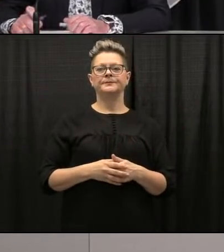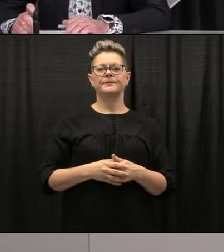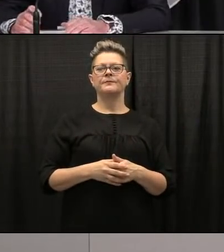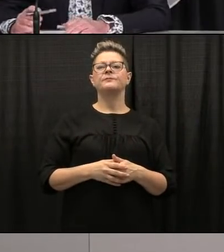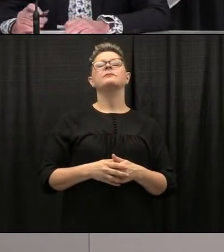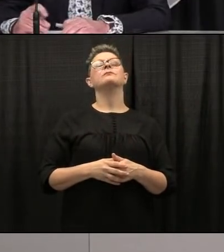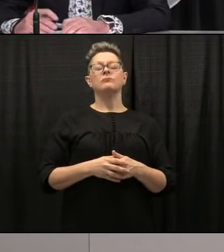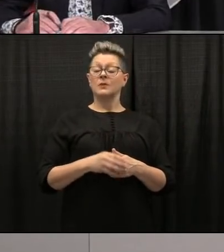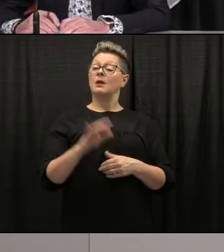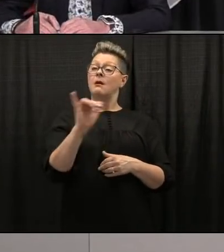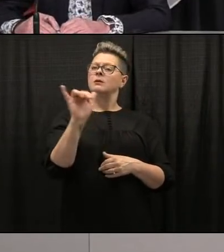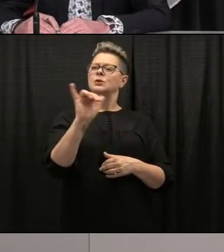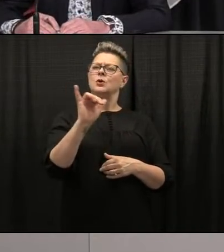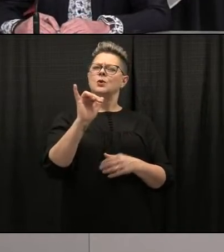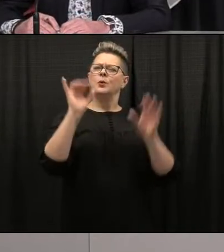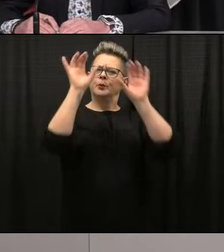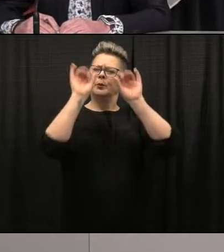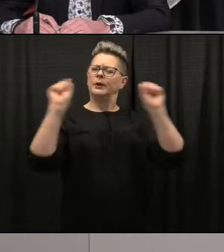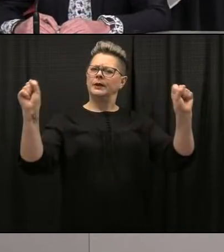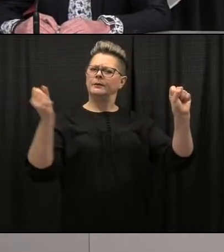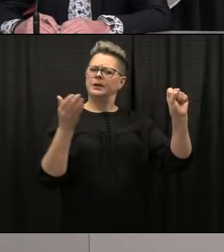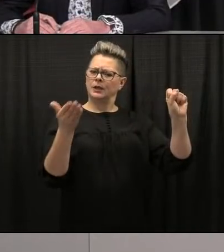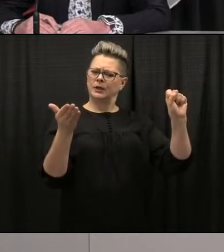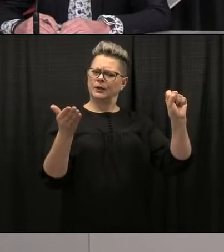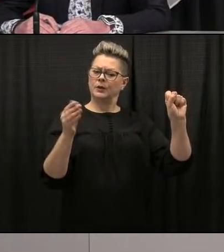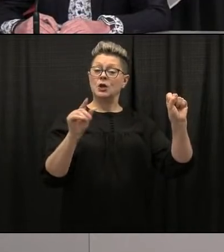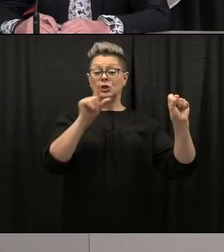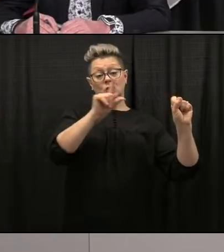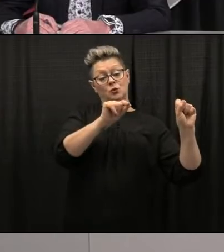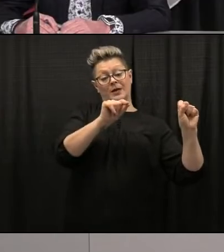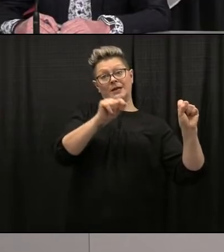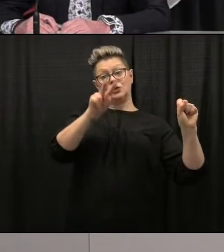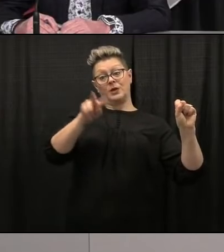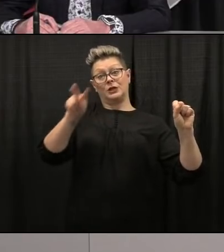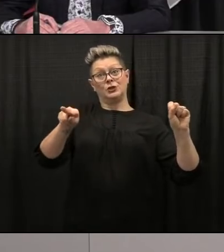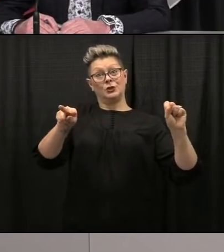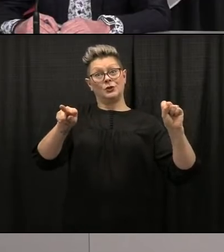And Premier, how influential was the 2022 come